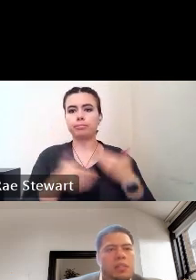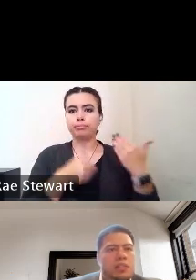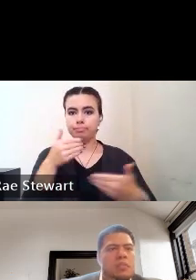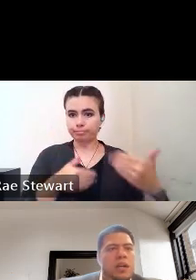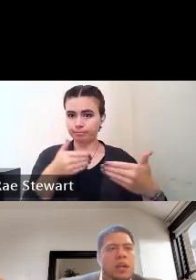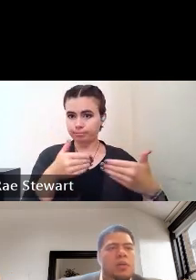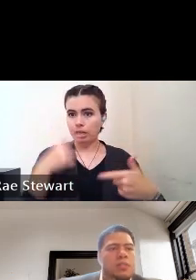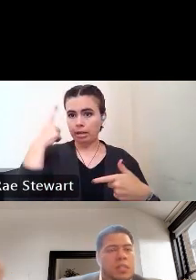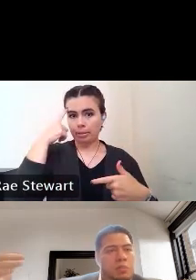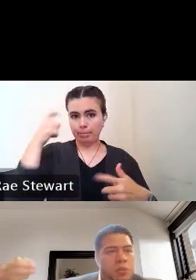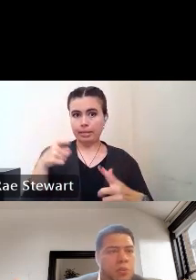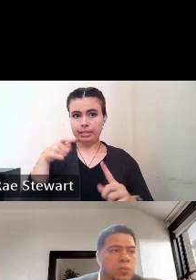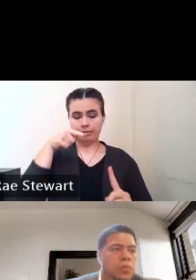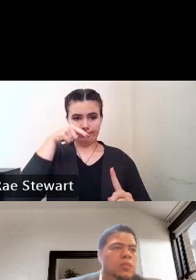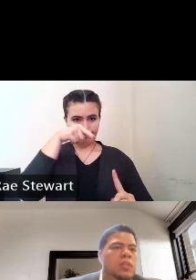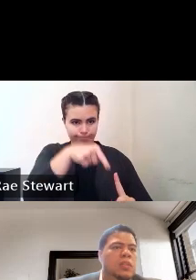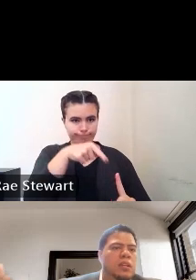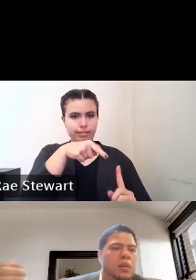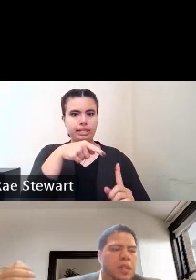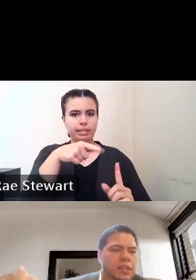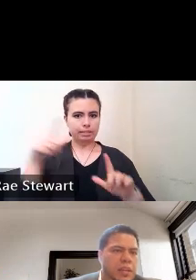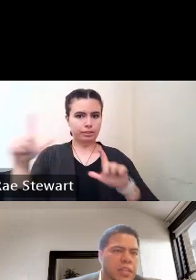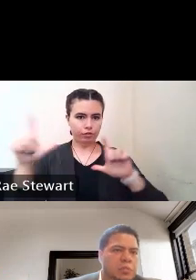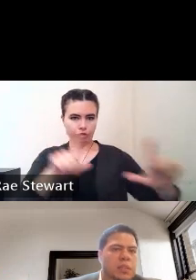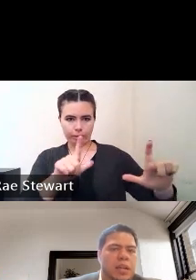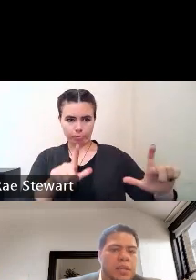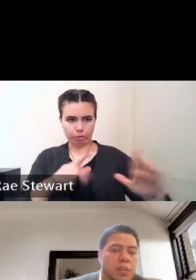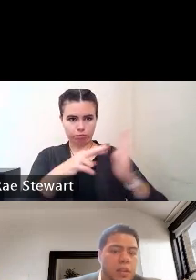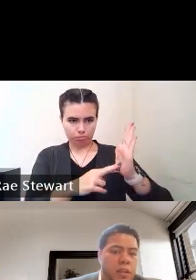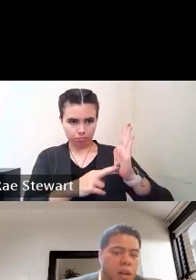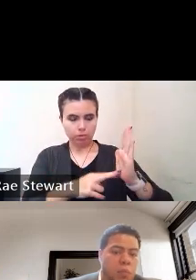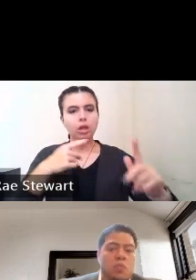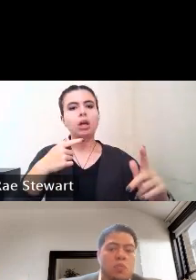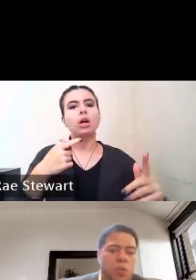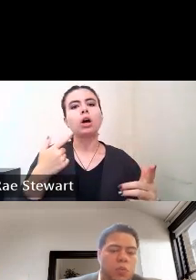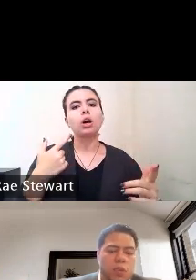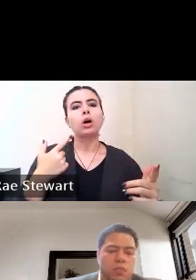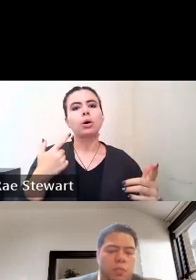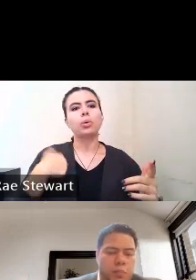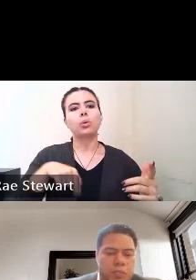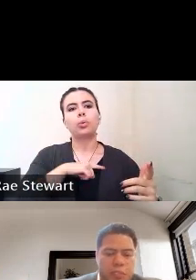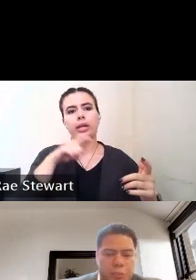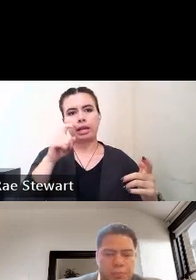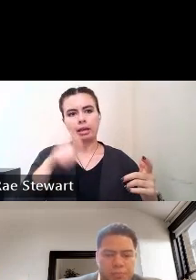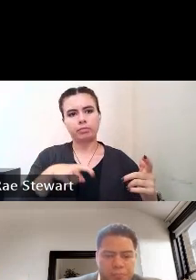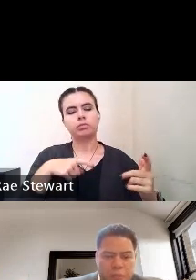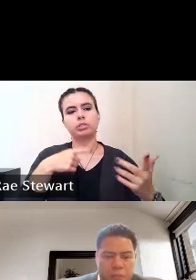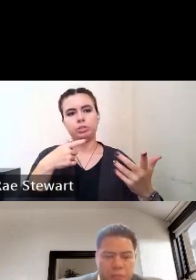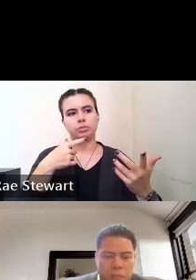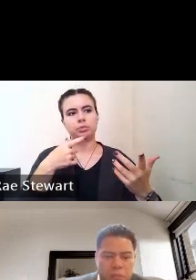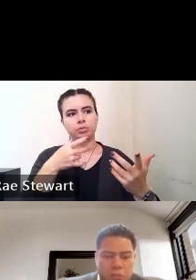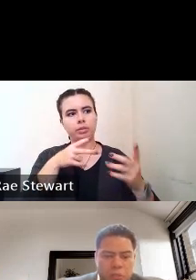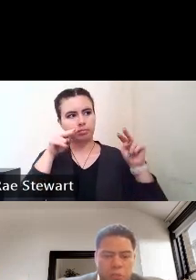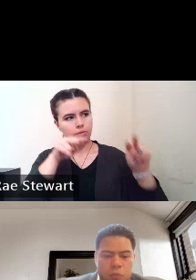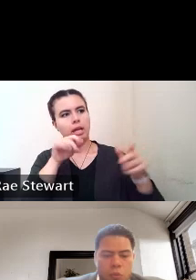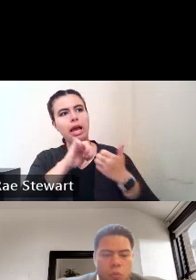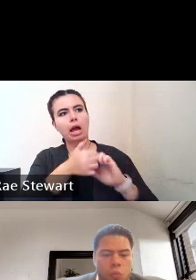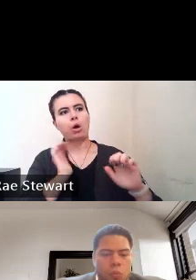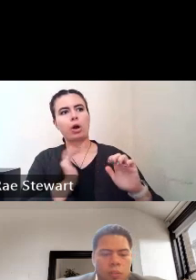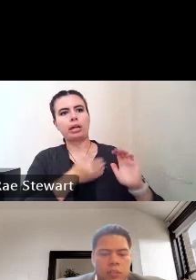be cognizant of how our state procures and the engagement that and how we move forward with implementation.